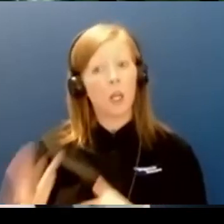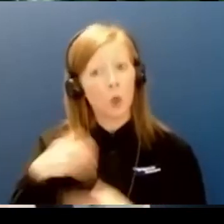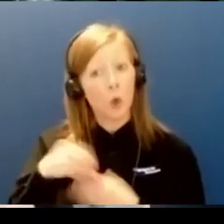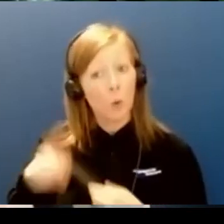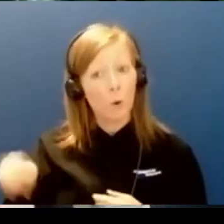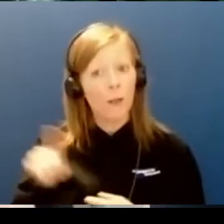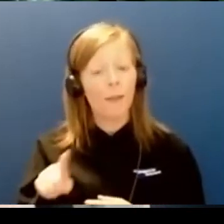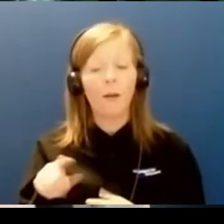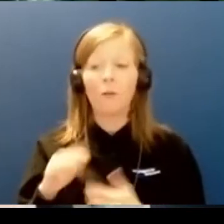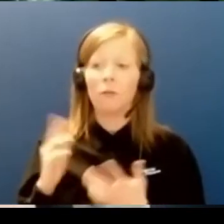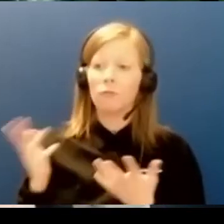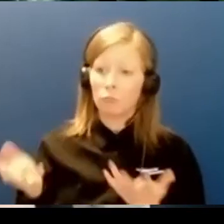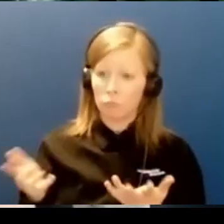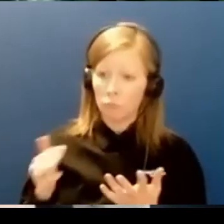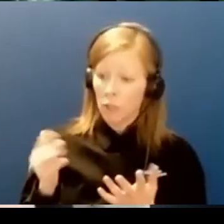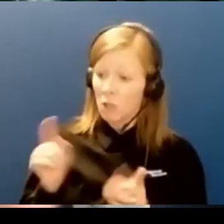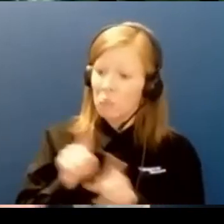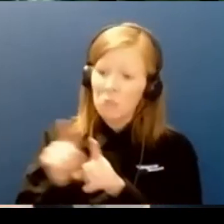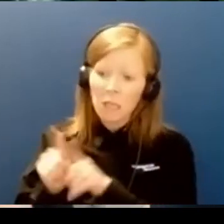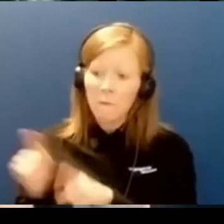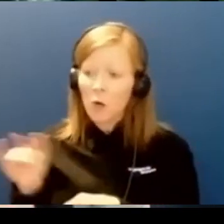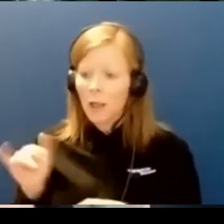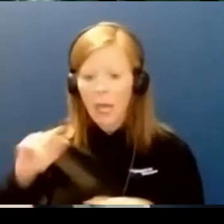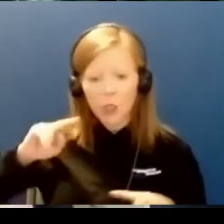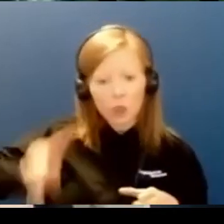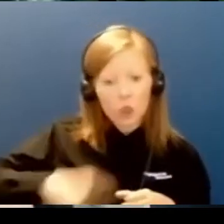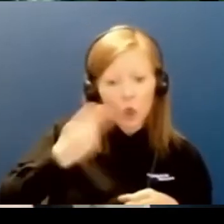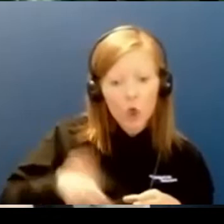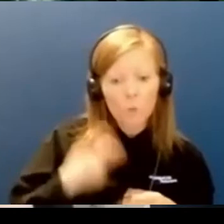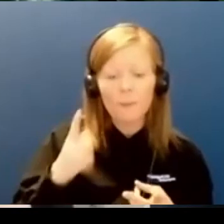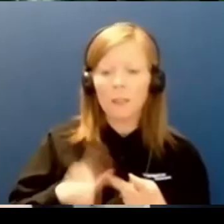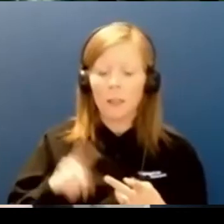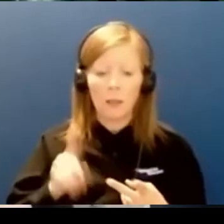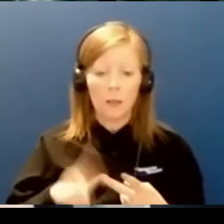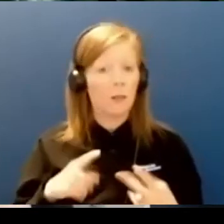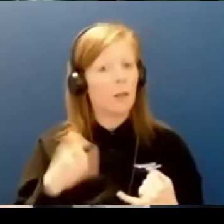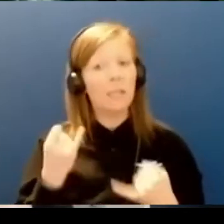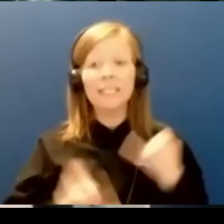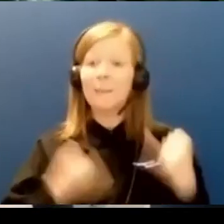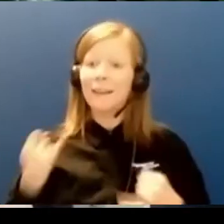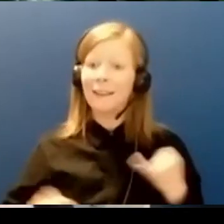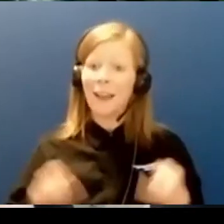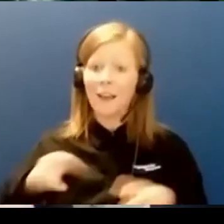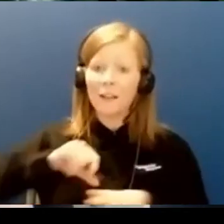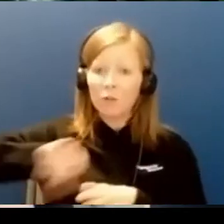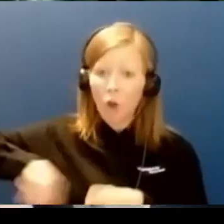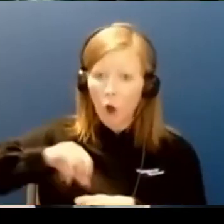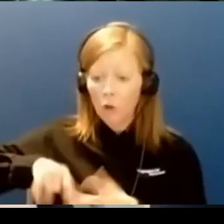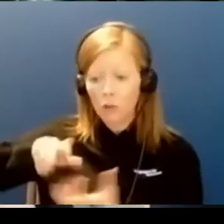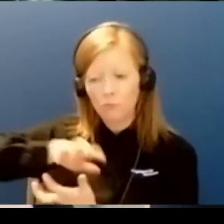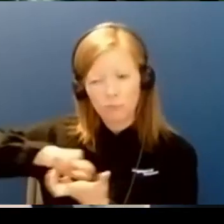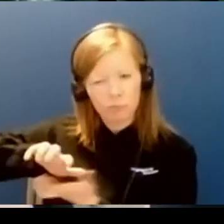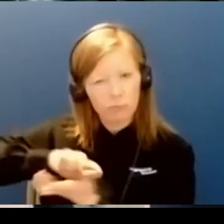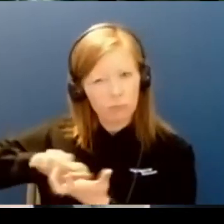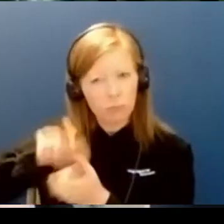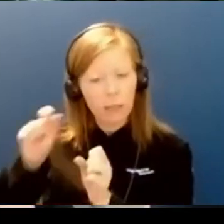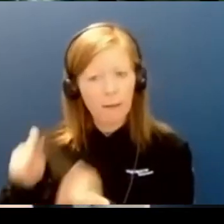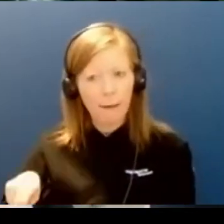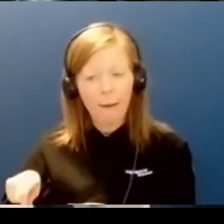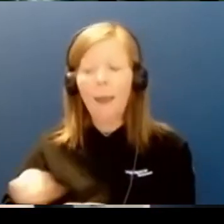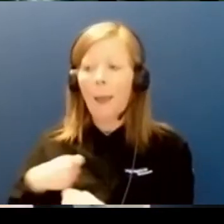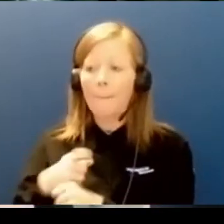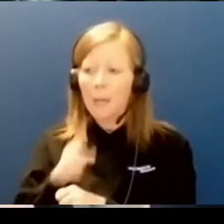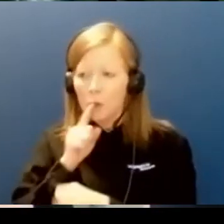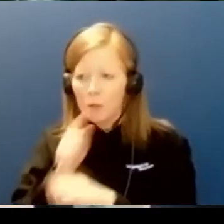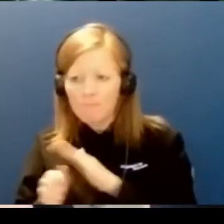like soups, like spaghetti sauces, things like that. So there's ways you can kind of maybe incorporate some of those foods to make sure those kids are getting those